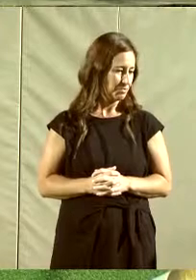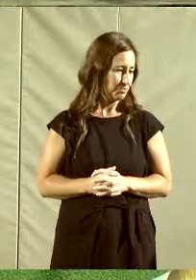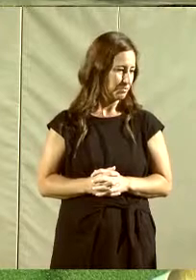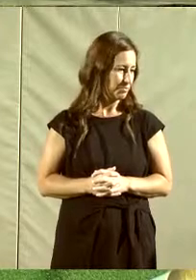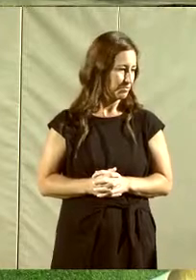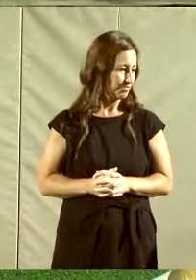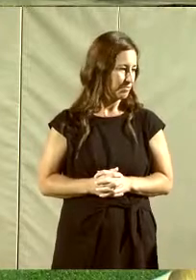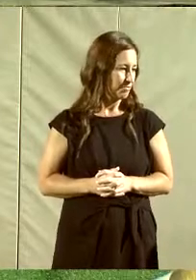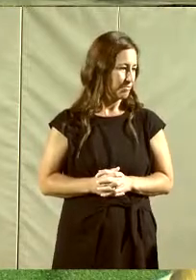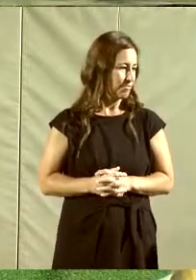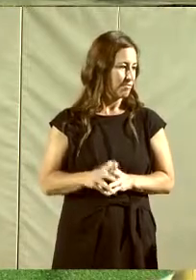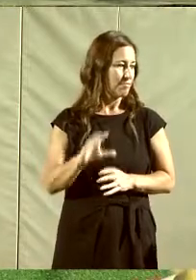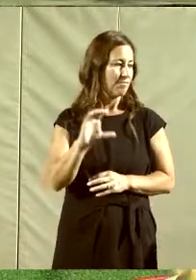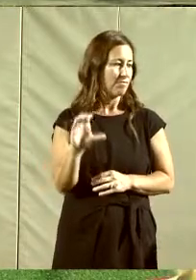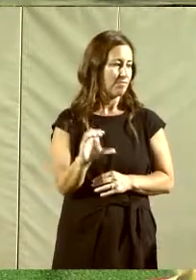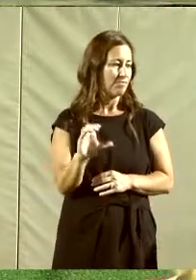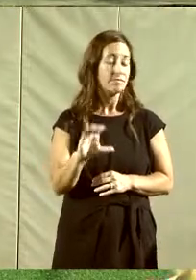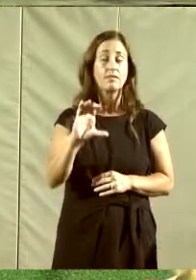Colby Chichurka.